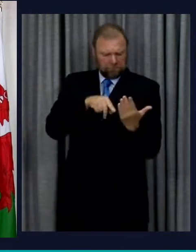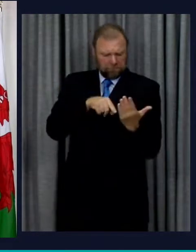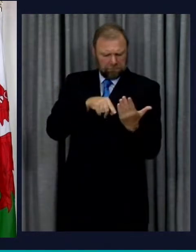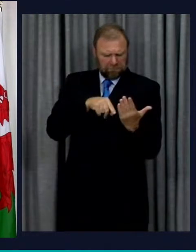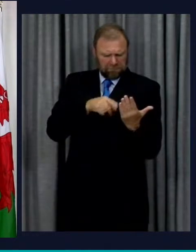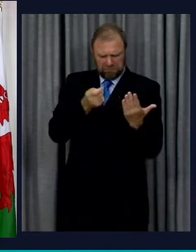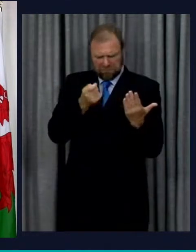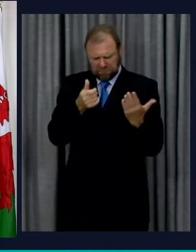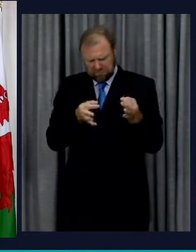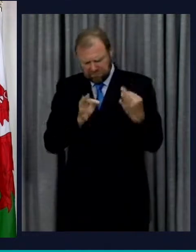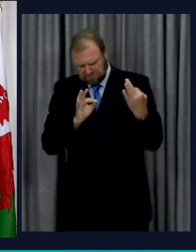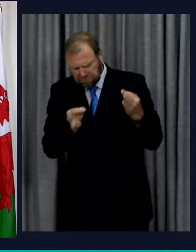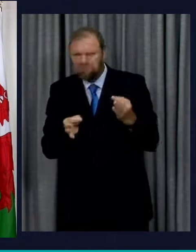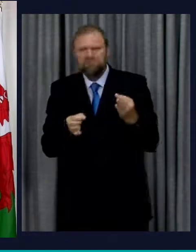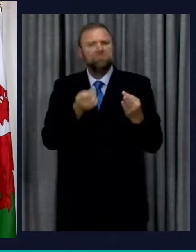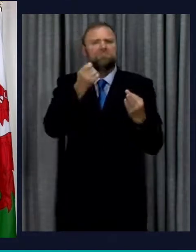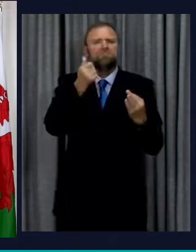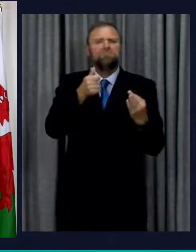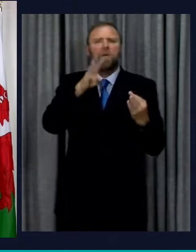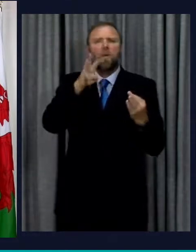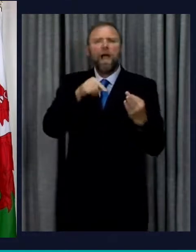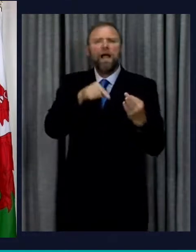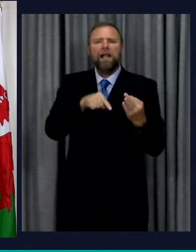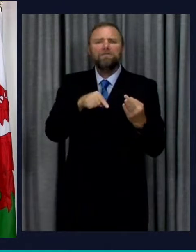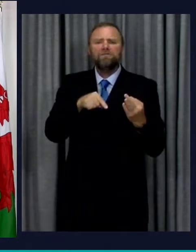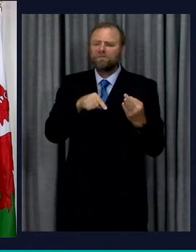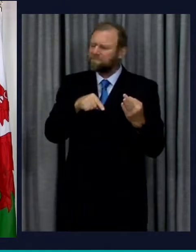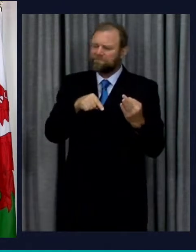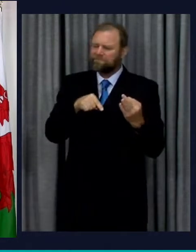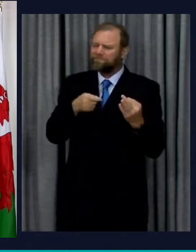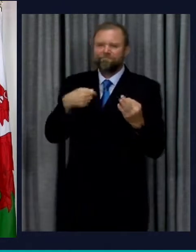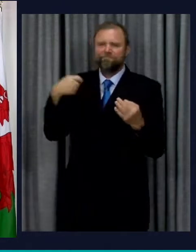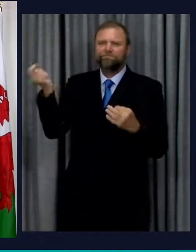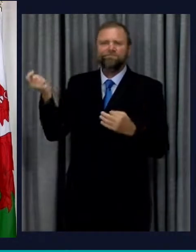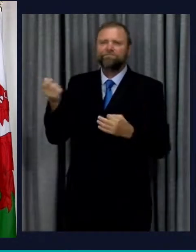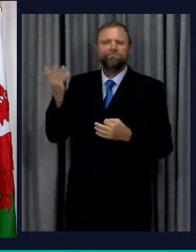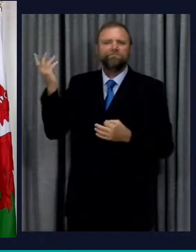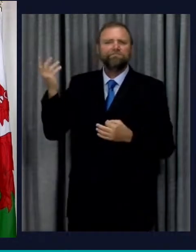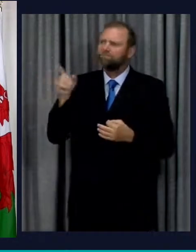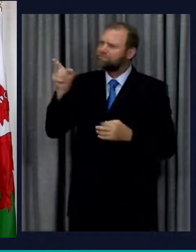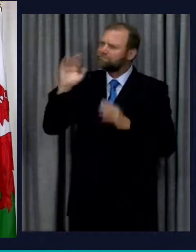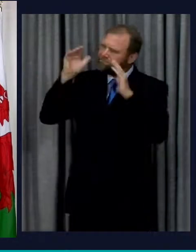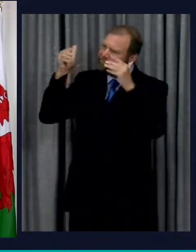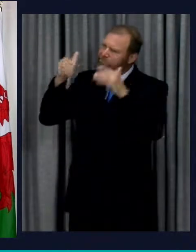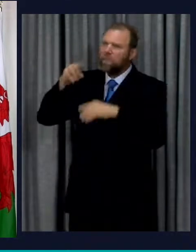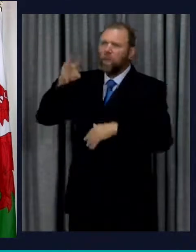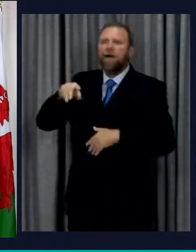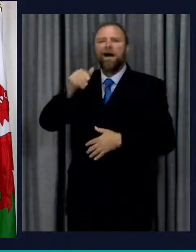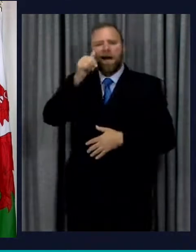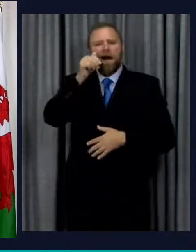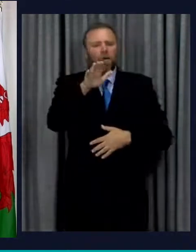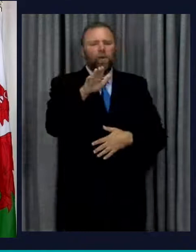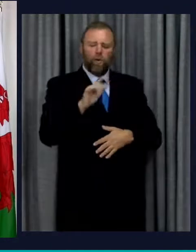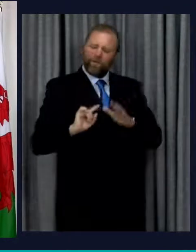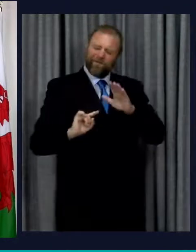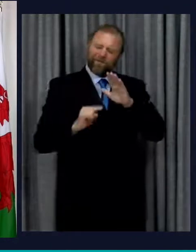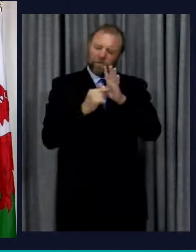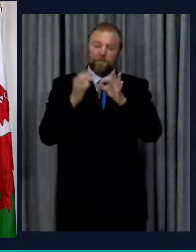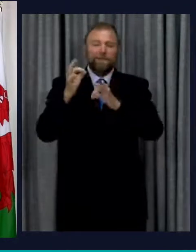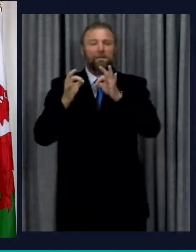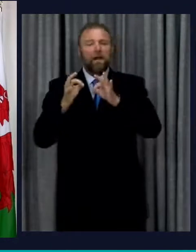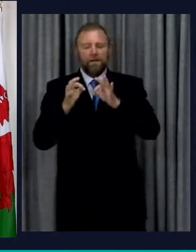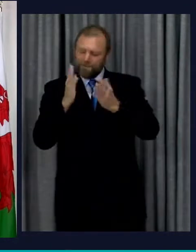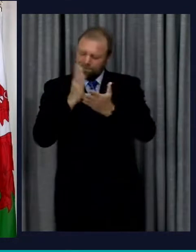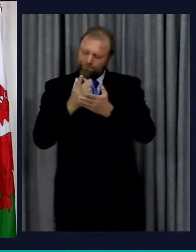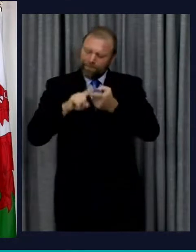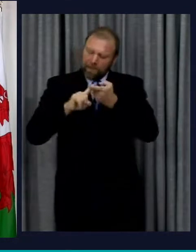Welsh-only inquiry, but we're doing exactly what we've transparently said we do, and I'm sure, and I know the First Minister is committed to meeting families,